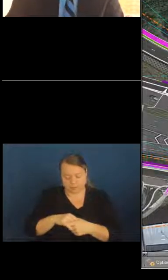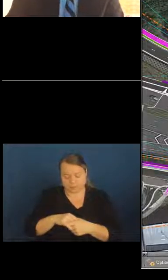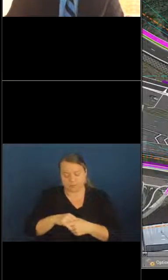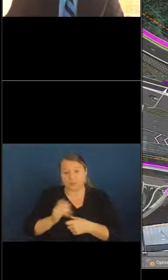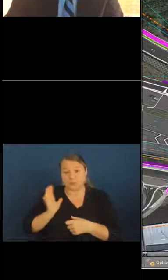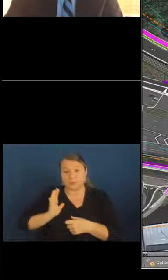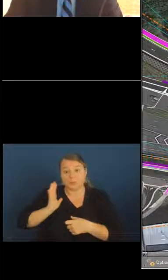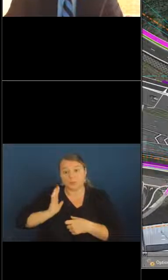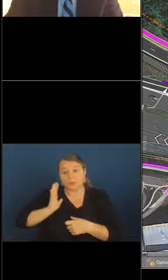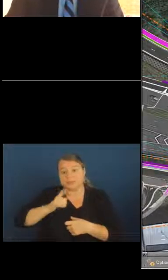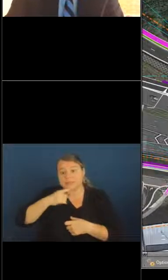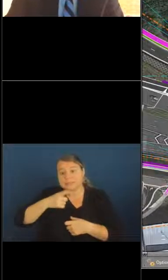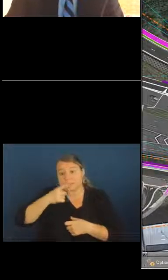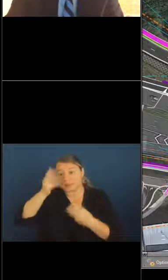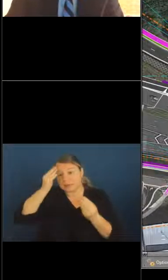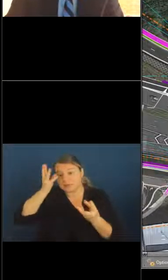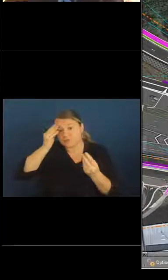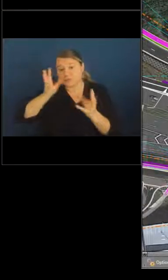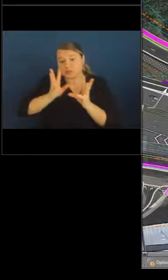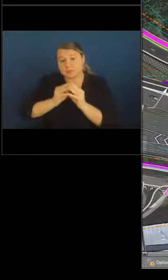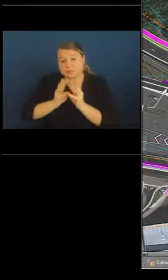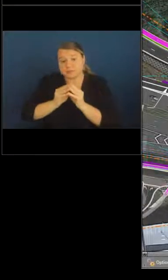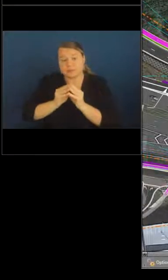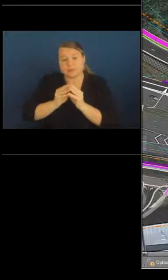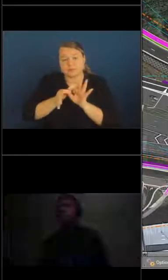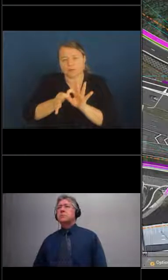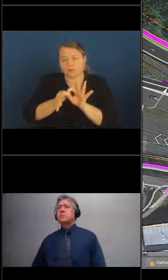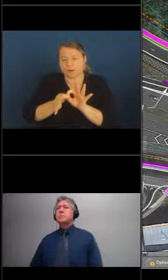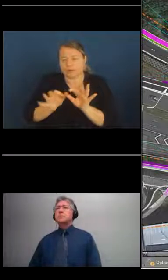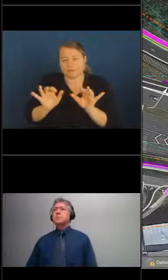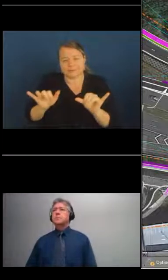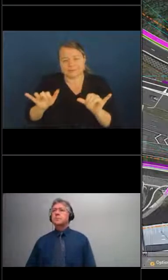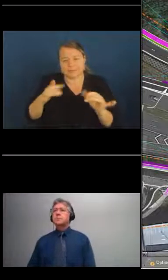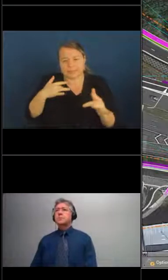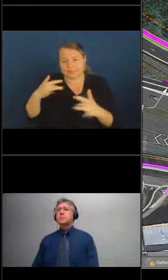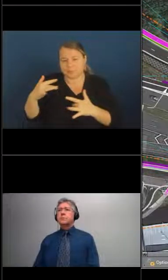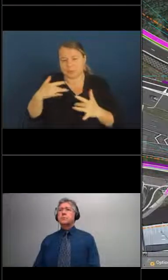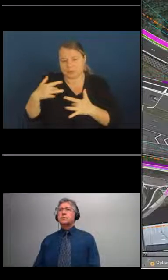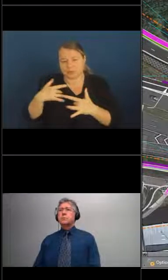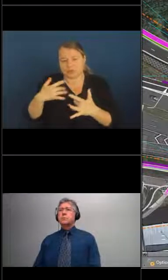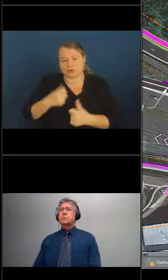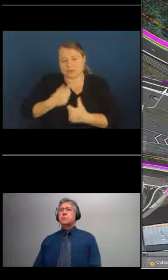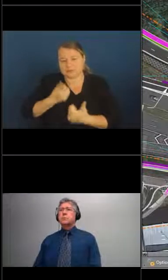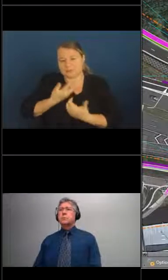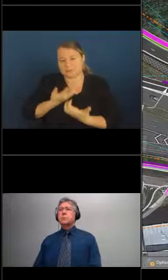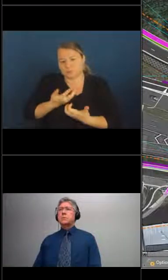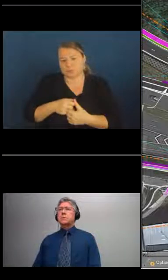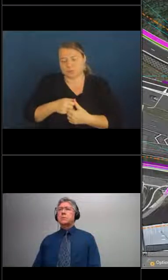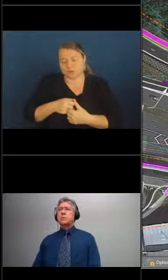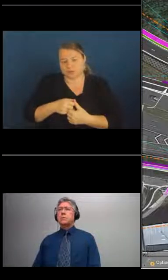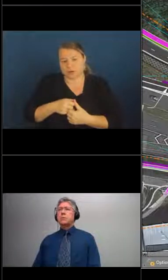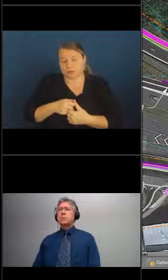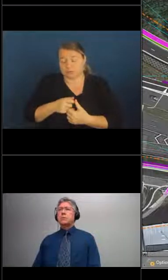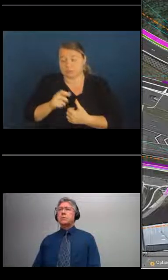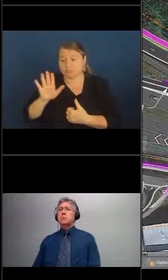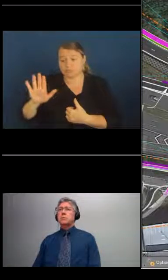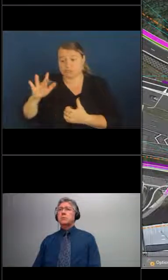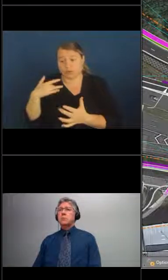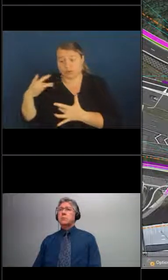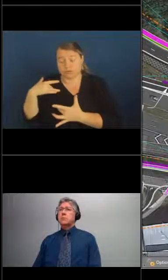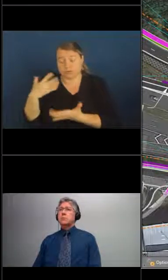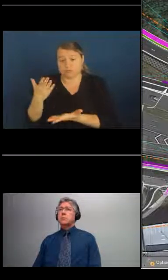public information meetings, we've had the same concerns voiced to us, and it's a valid concern,